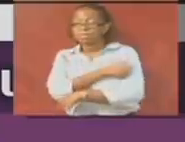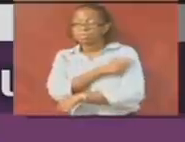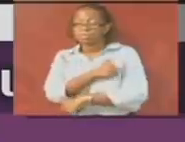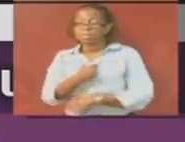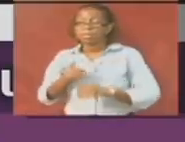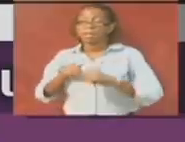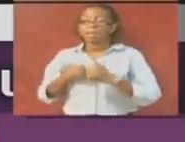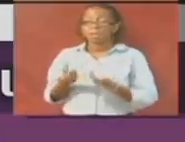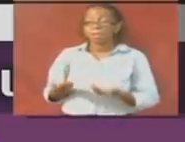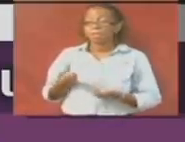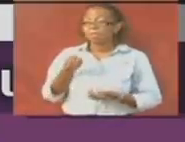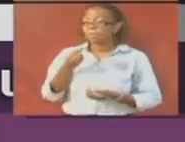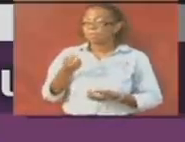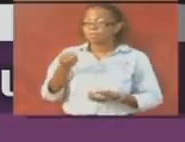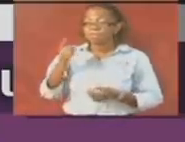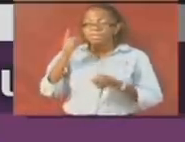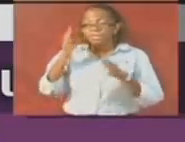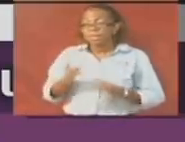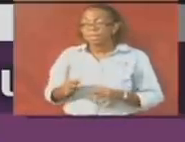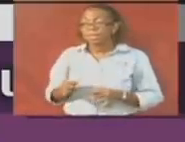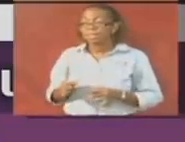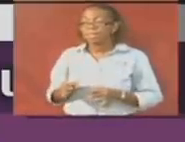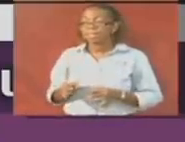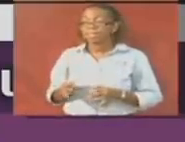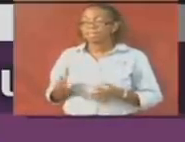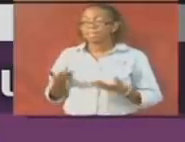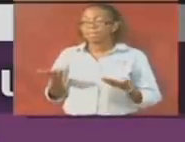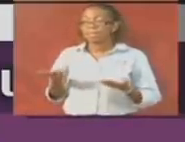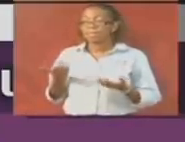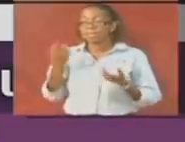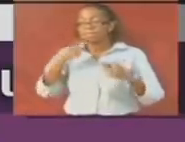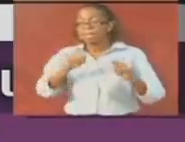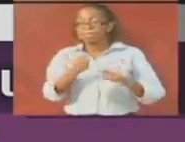determine, well, if P1 is dominant and so on? Thank you.